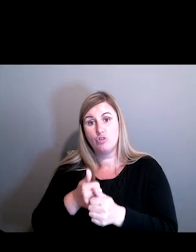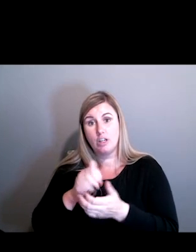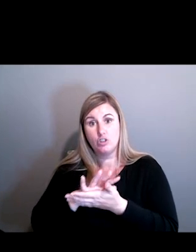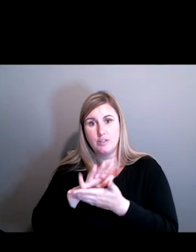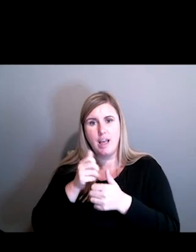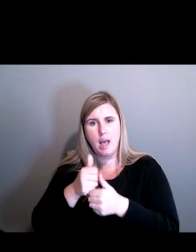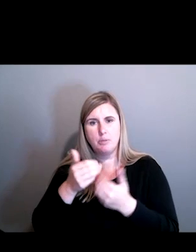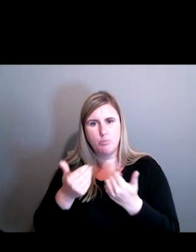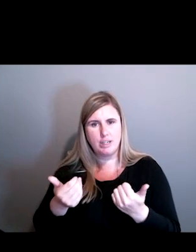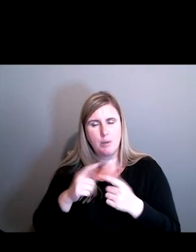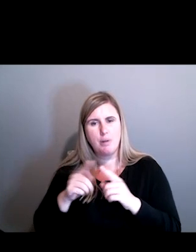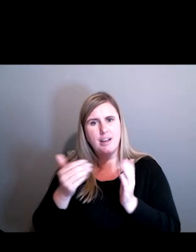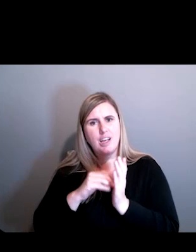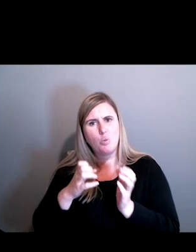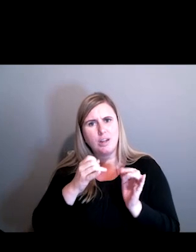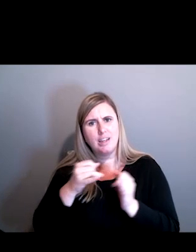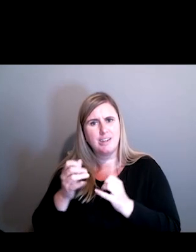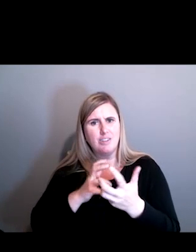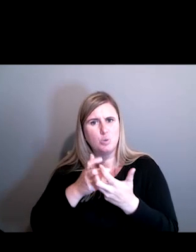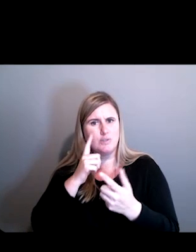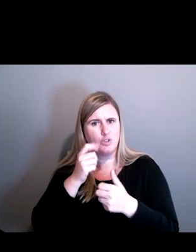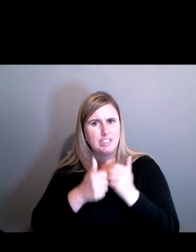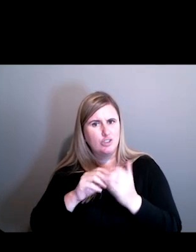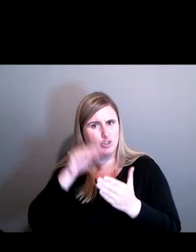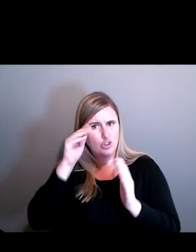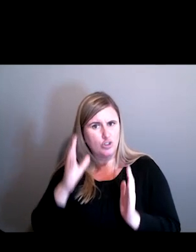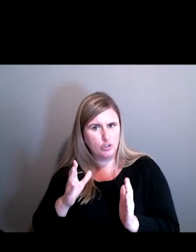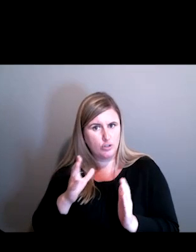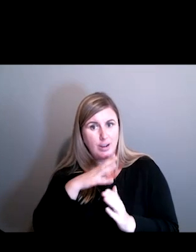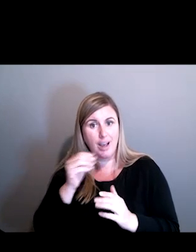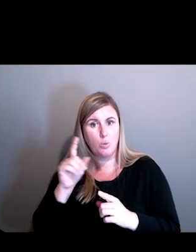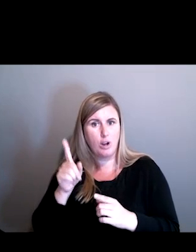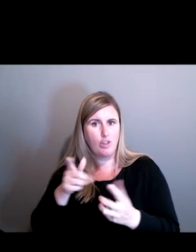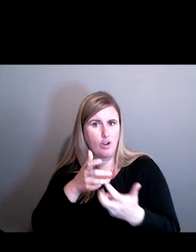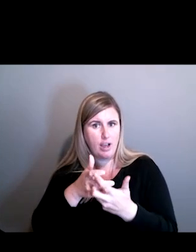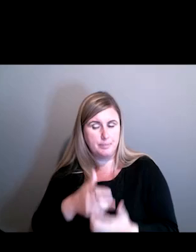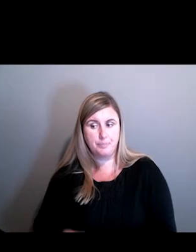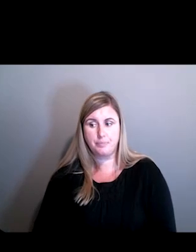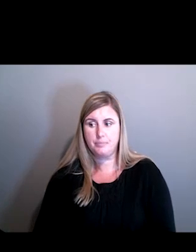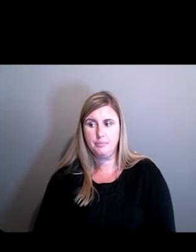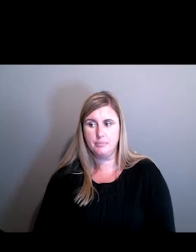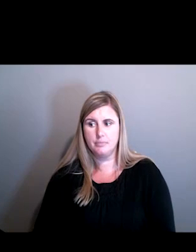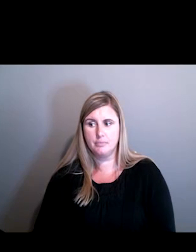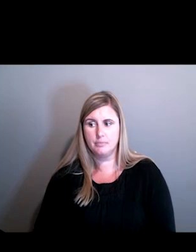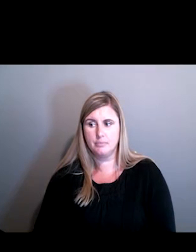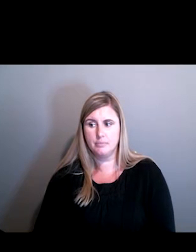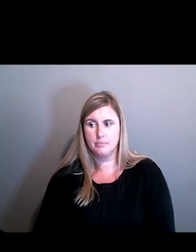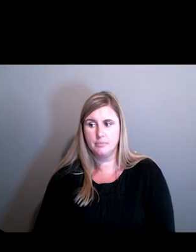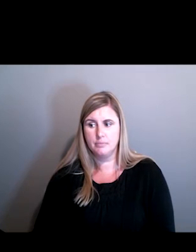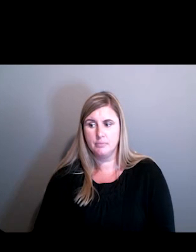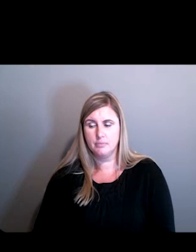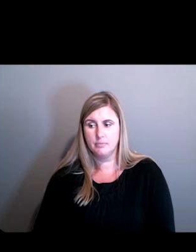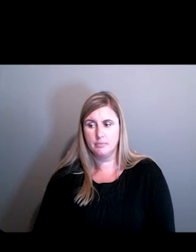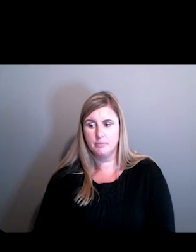this down, but again, you want to individualize this for your learners and where they're at. So and